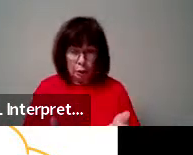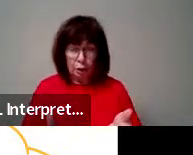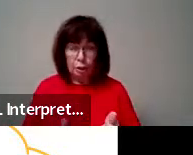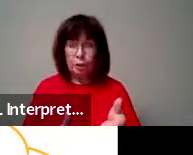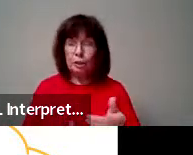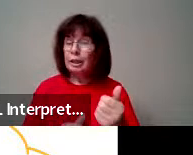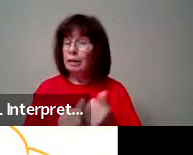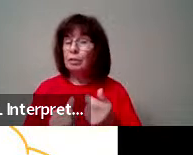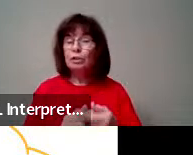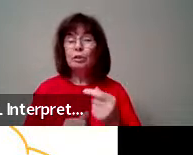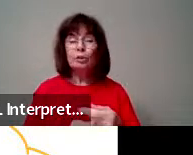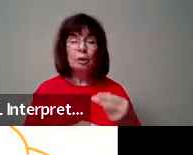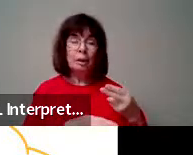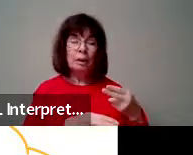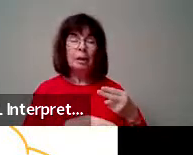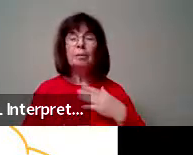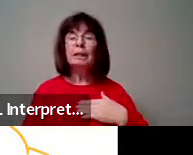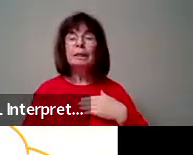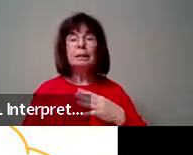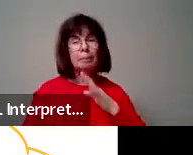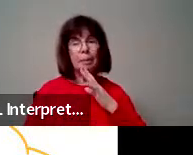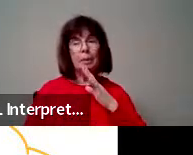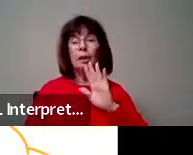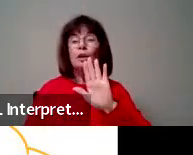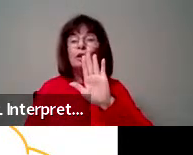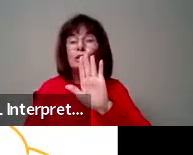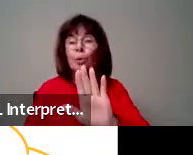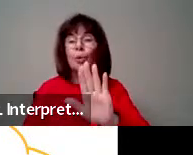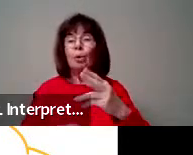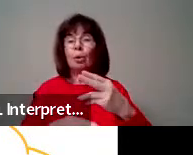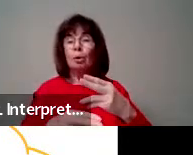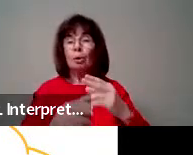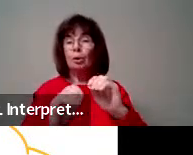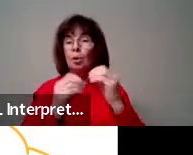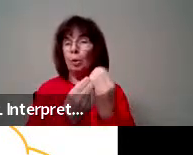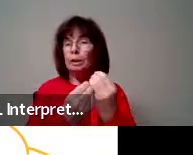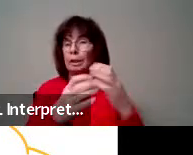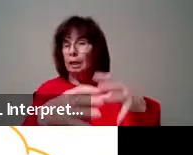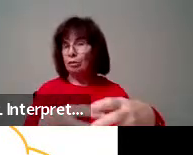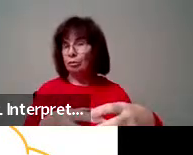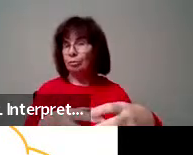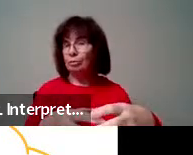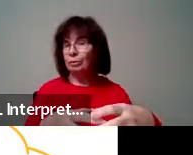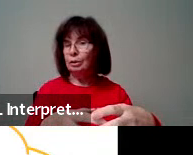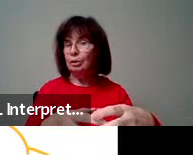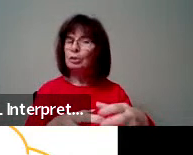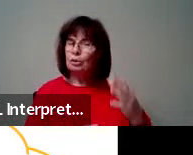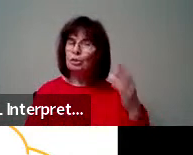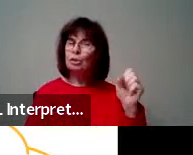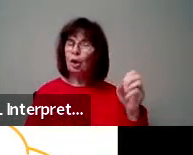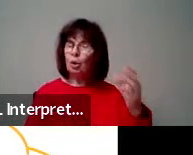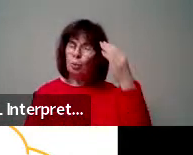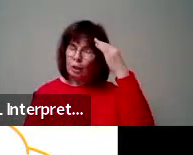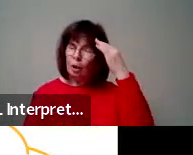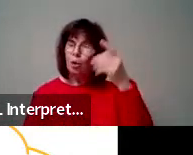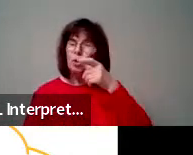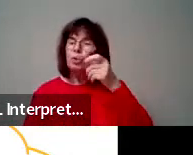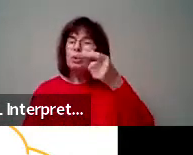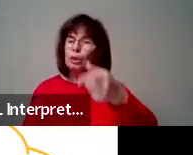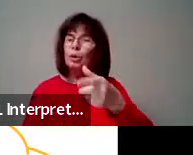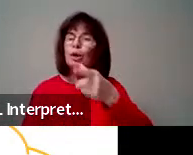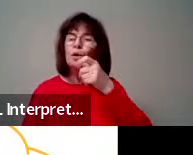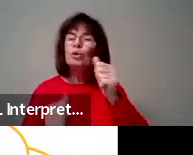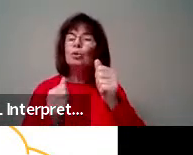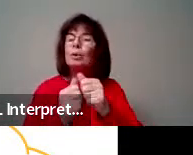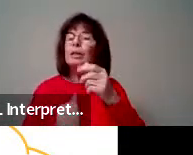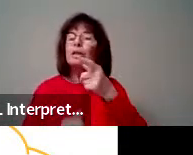your organization if you are here representing an organization when you speak, so that we not only know who you are, but also the organization